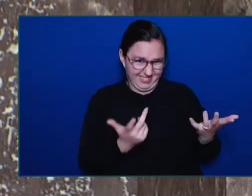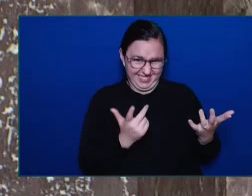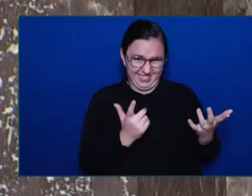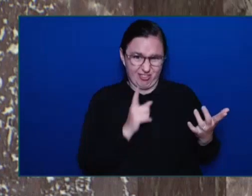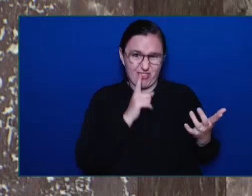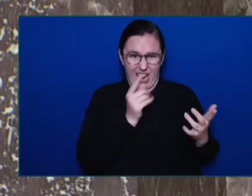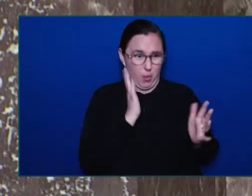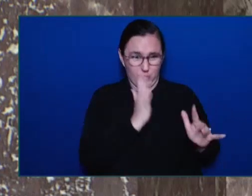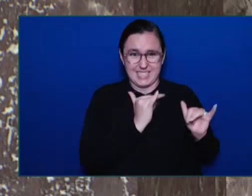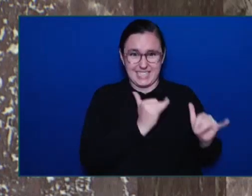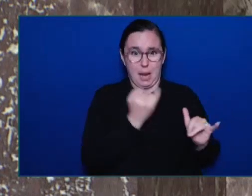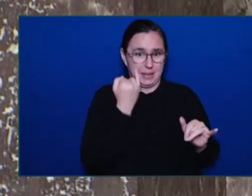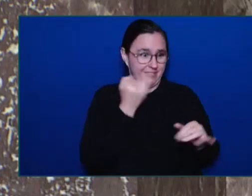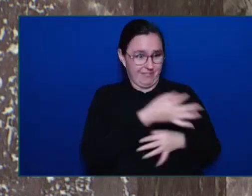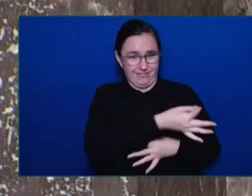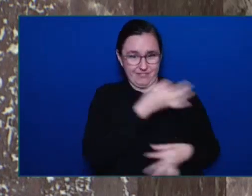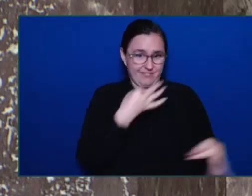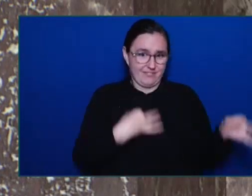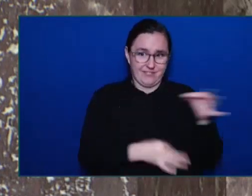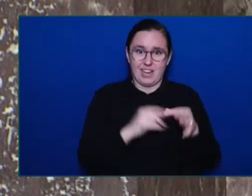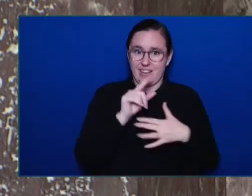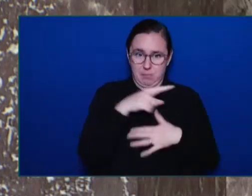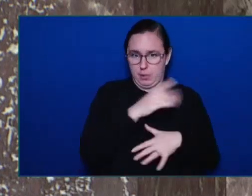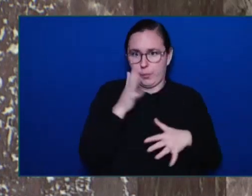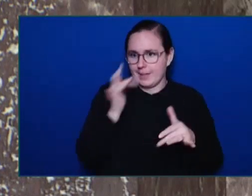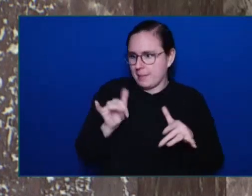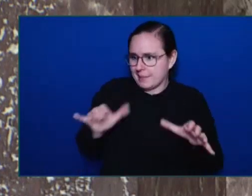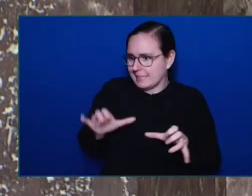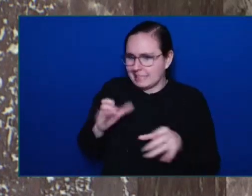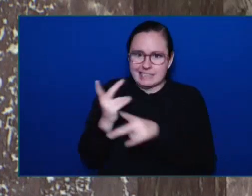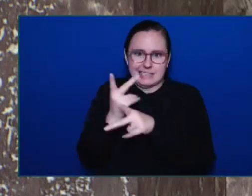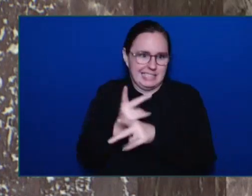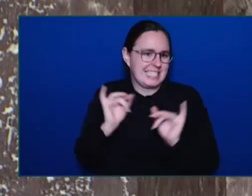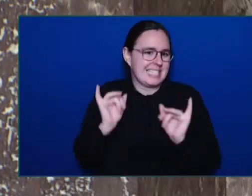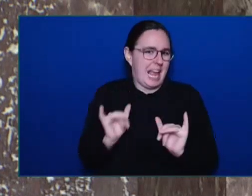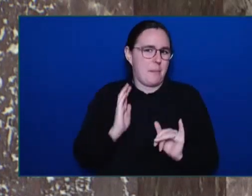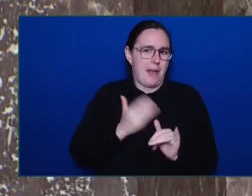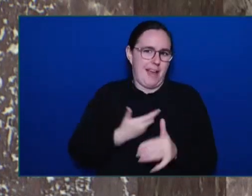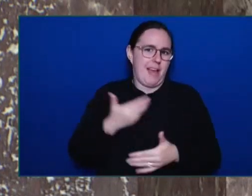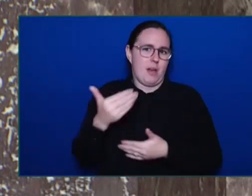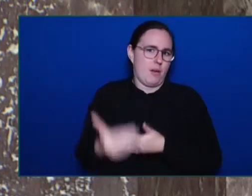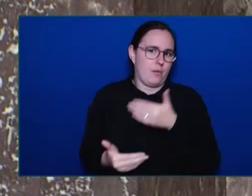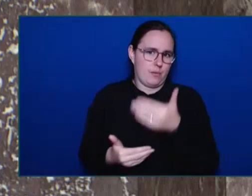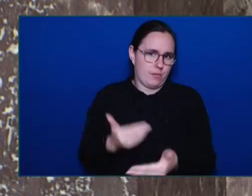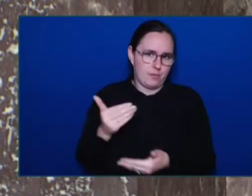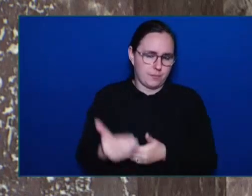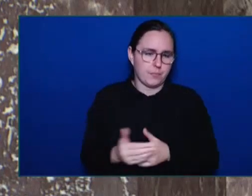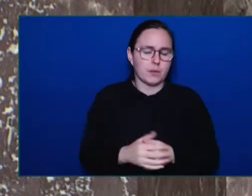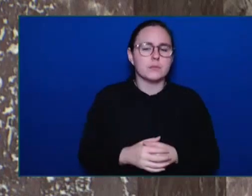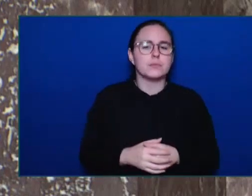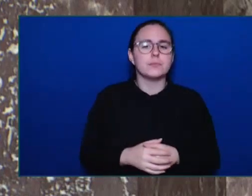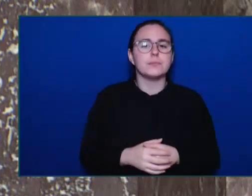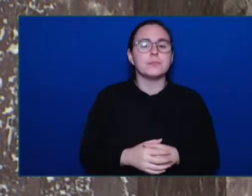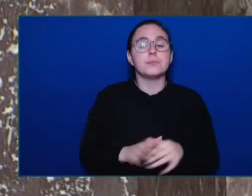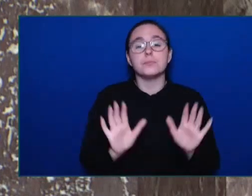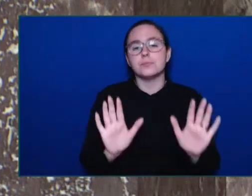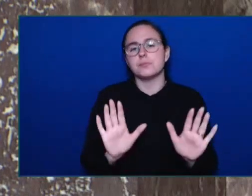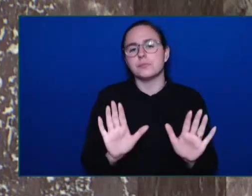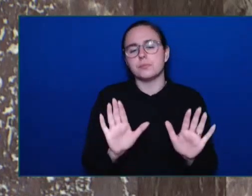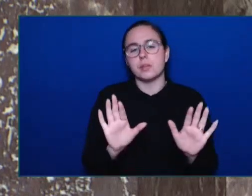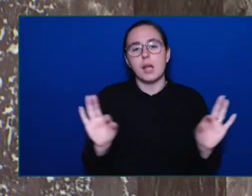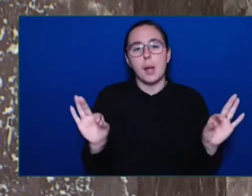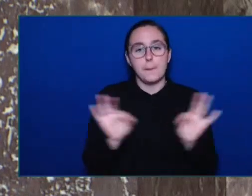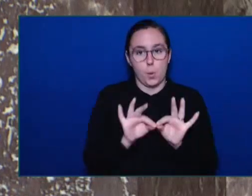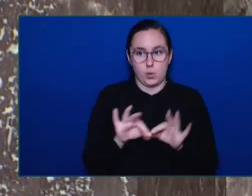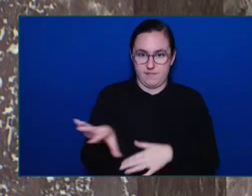Honourable Speaker, it's vitally important that we get people the housing and get them the supports they need. Honourable Speaker, I've